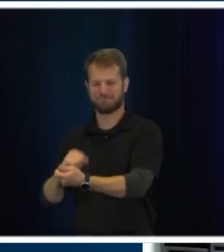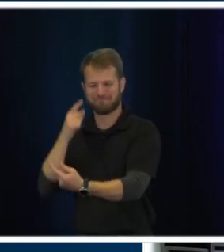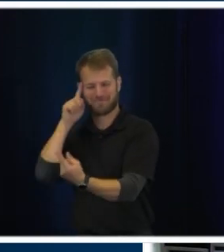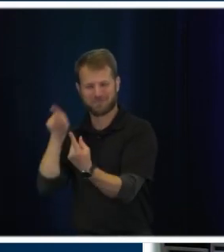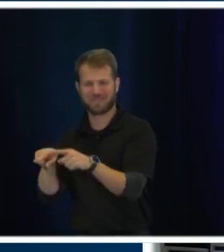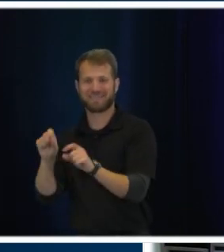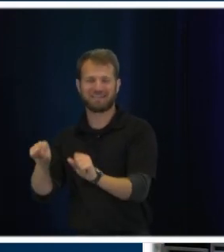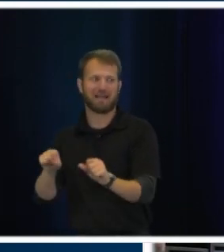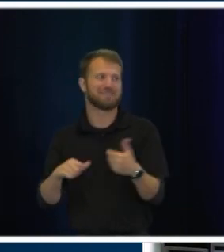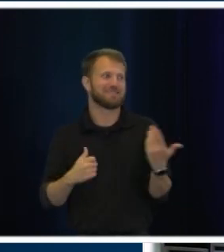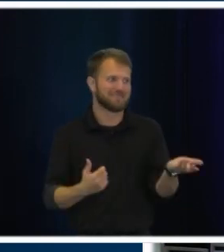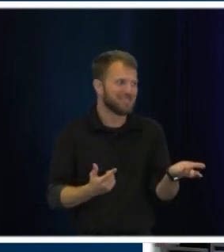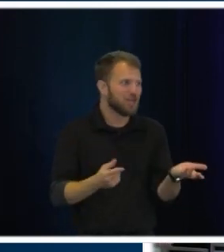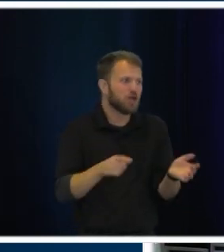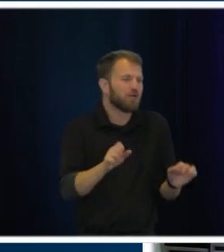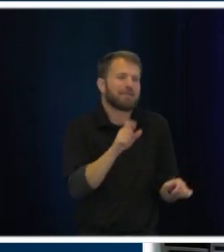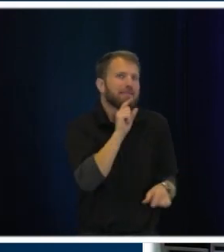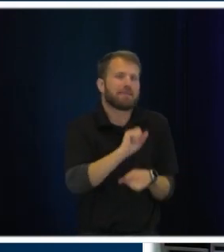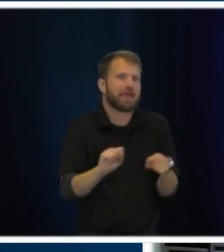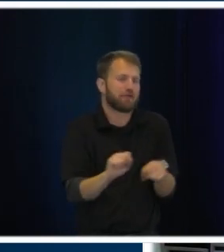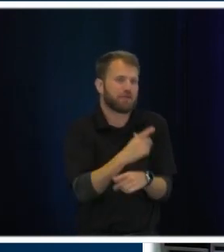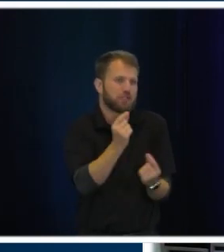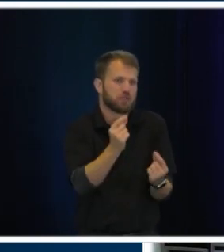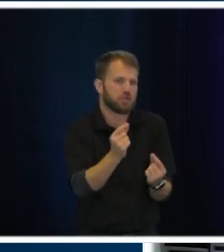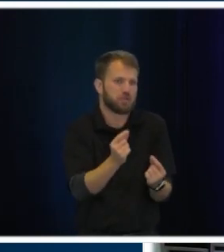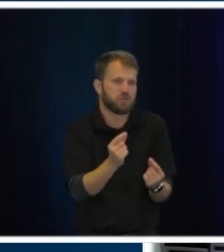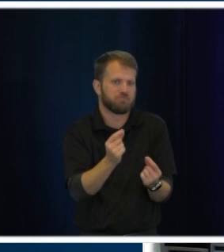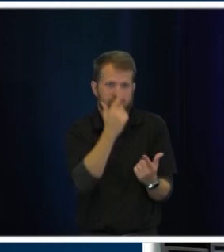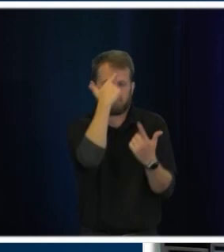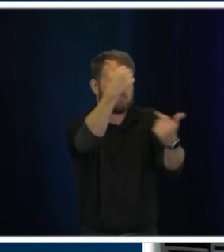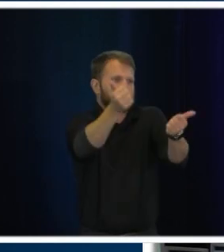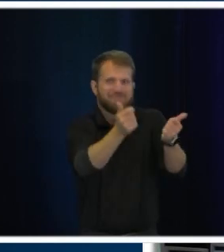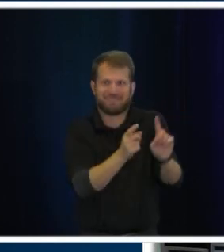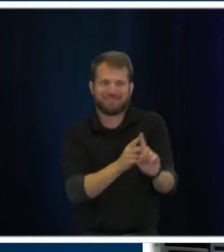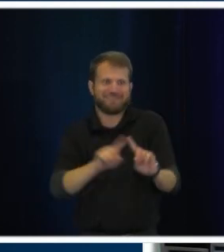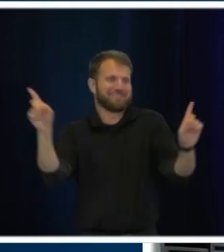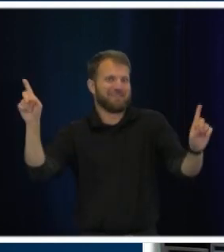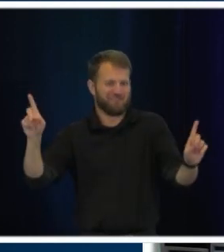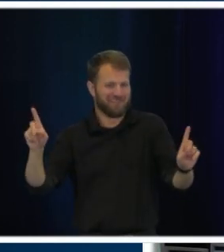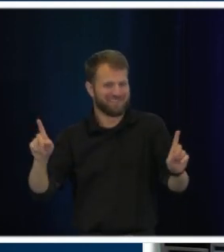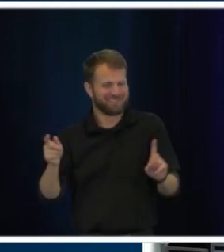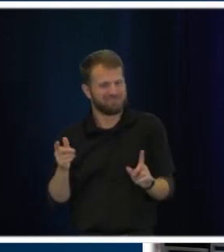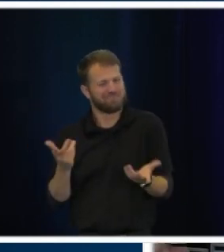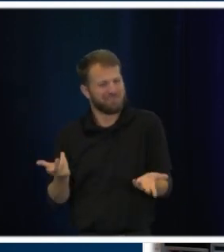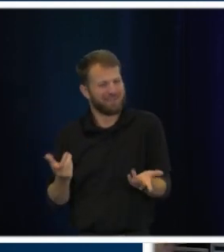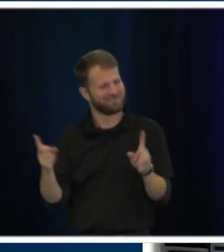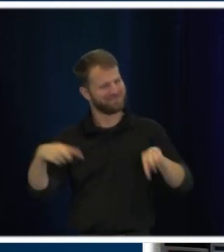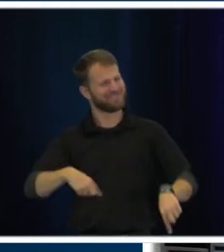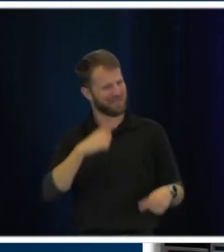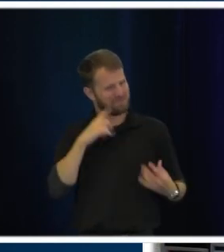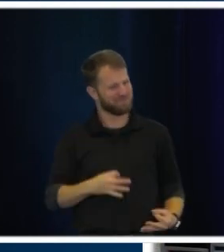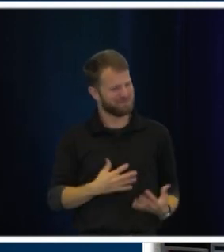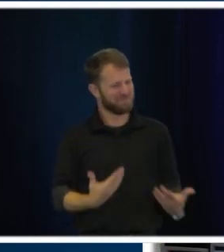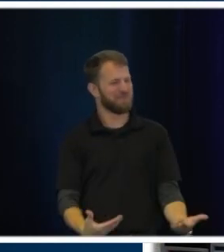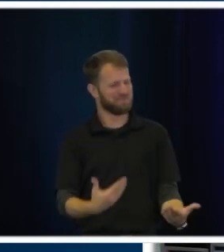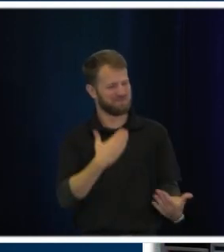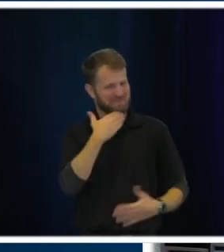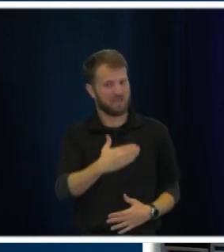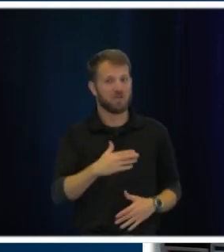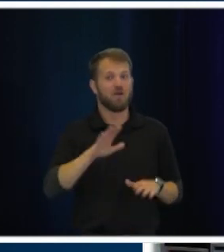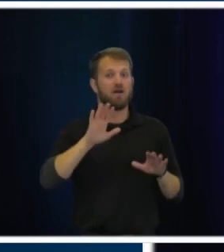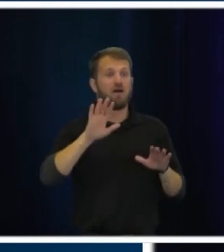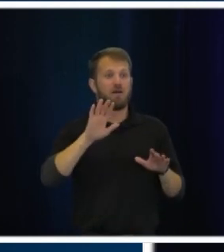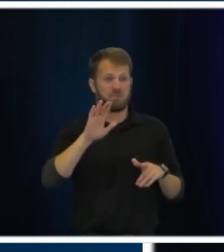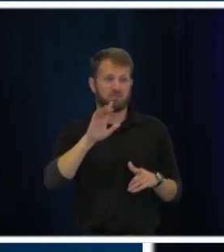could be anywhere else on a Saturday morning, so we appreciate you joining us here. We believe that the information that